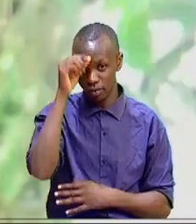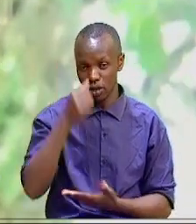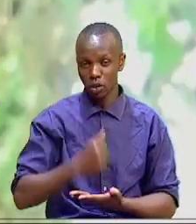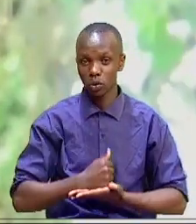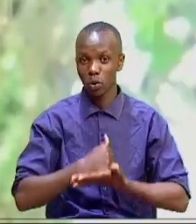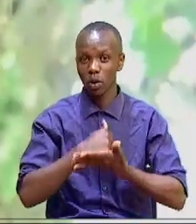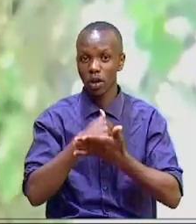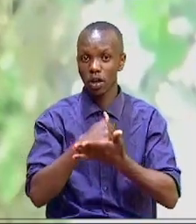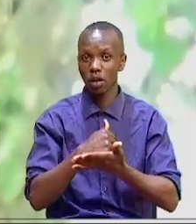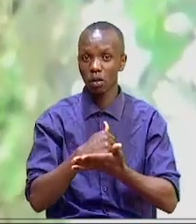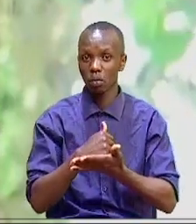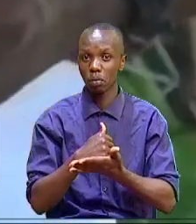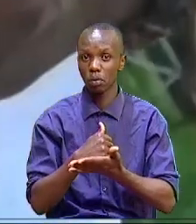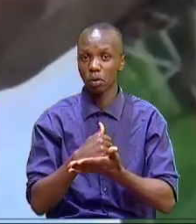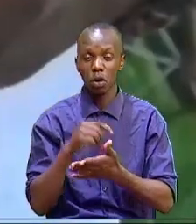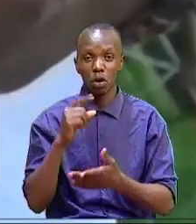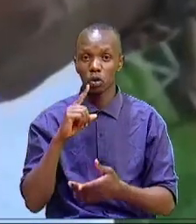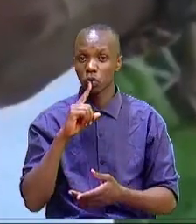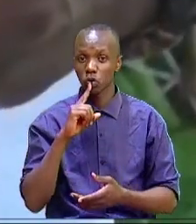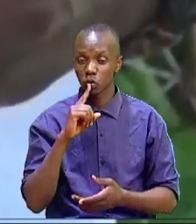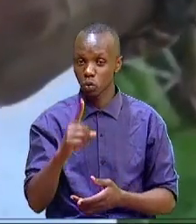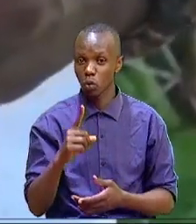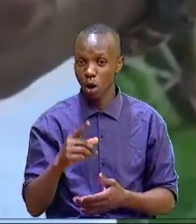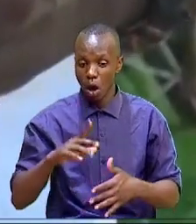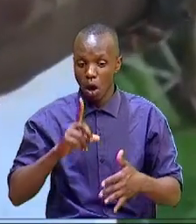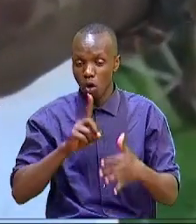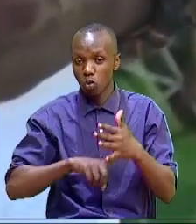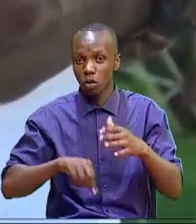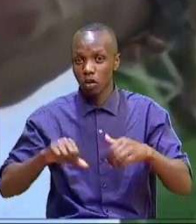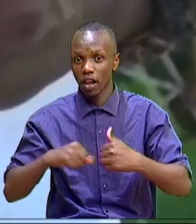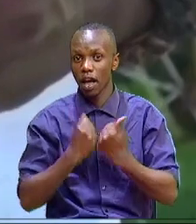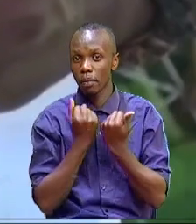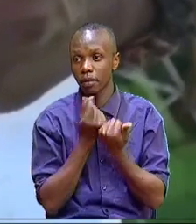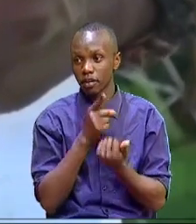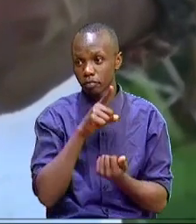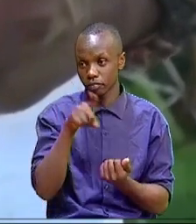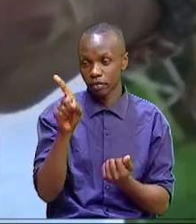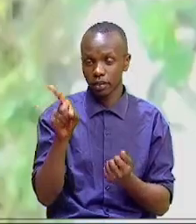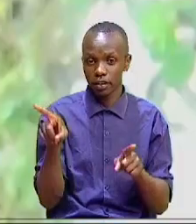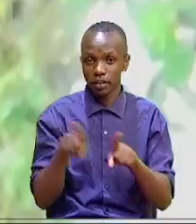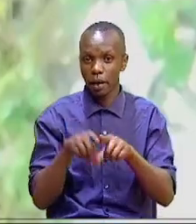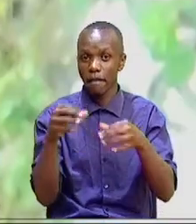adding that he was not sure what will happen next to him and his family.